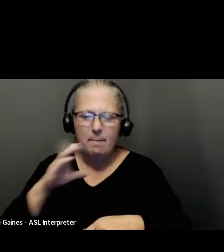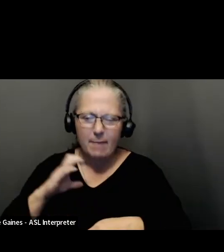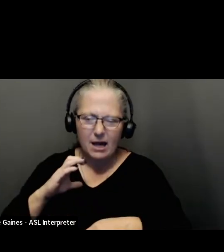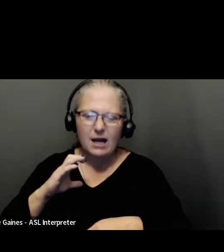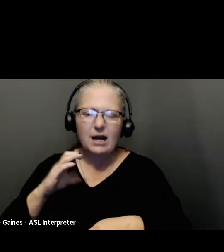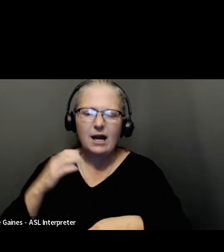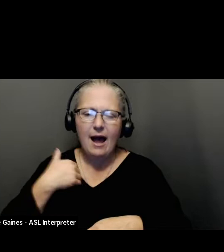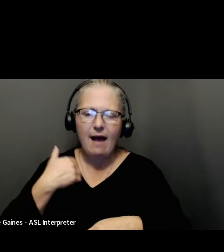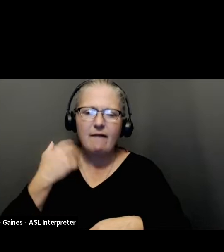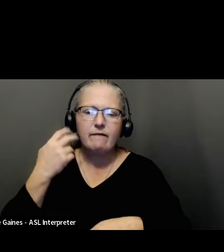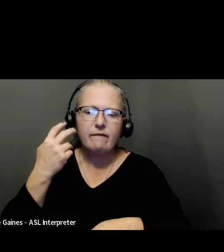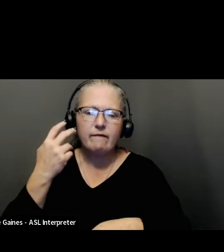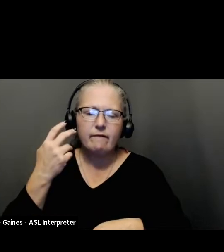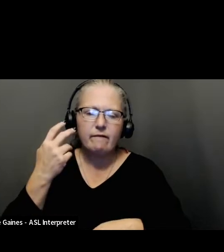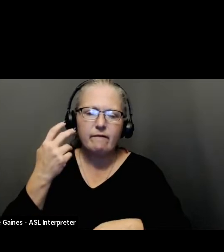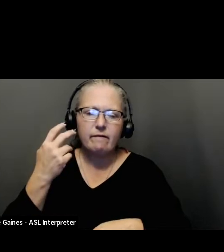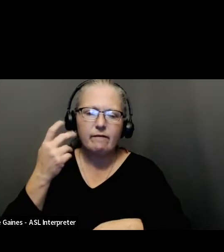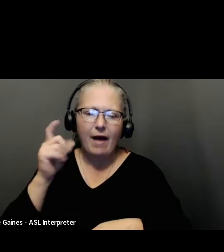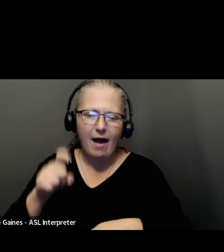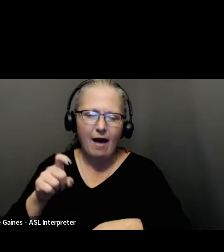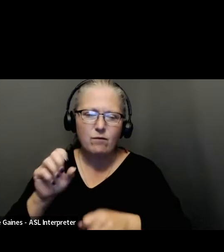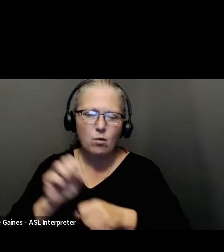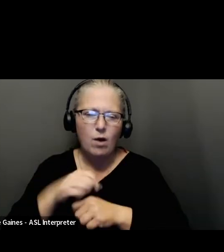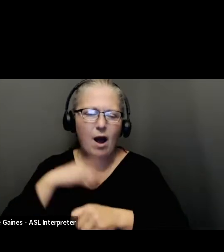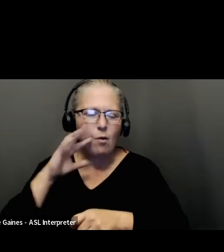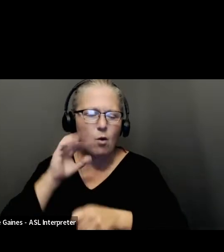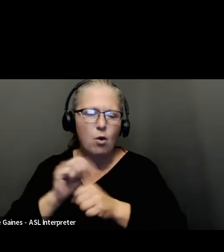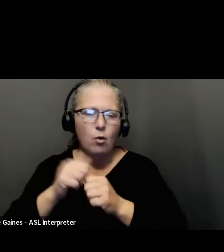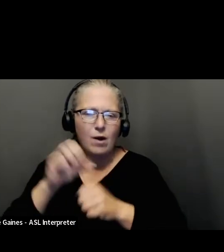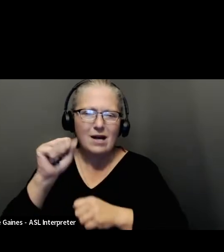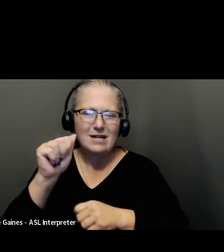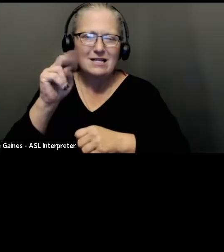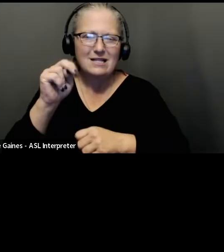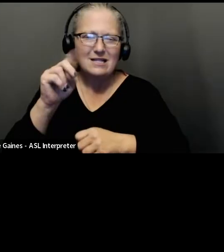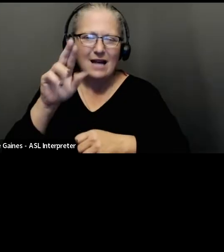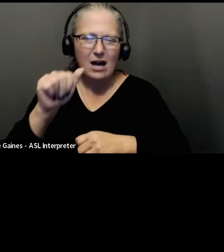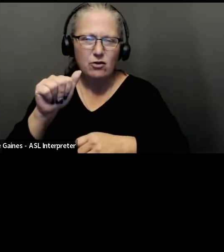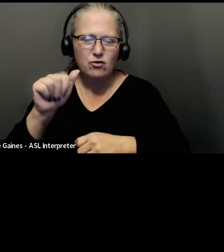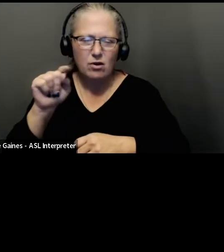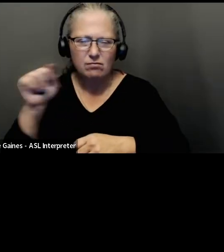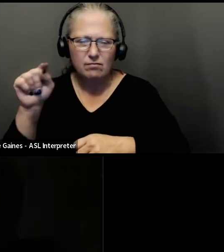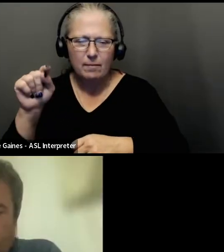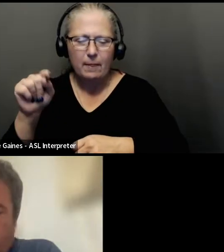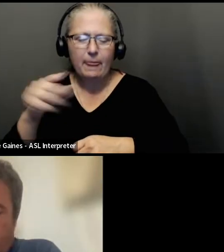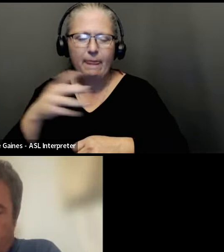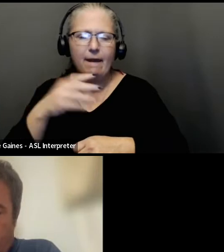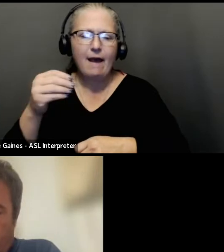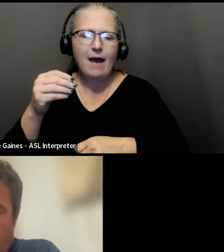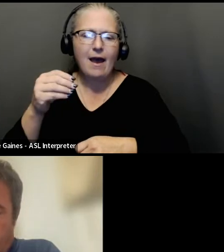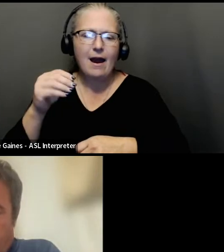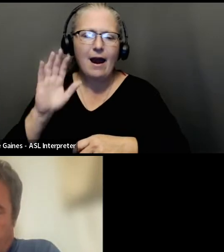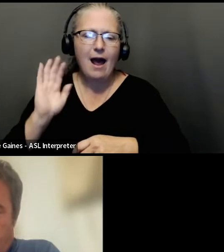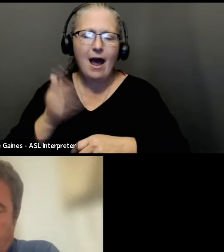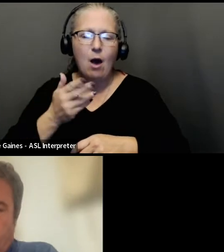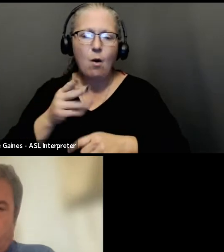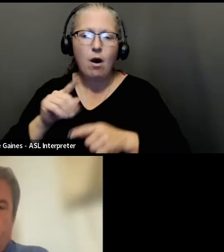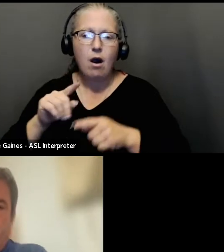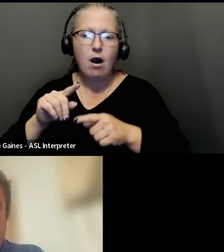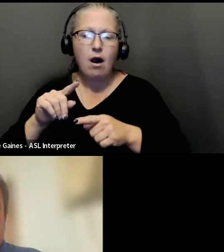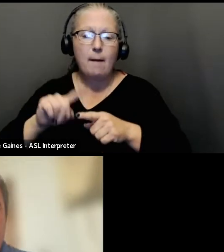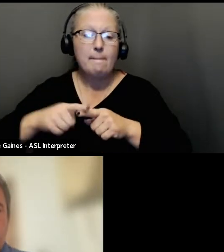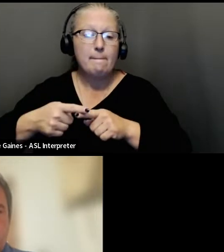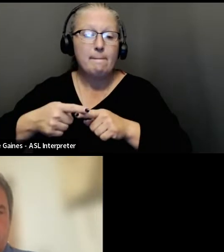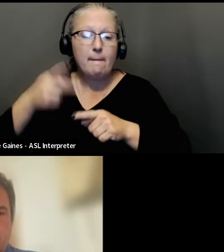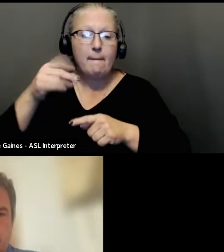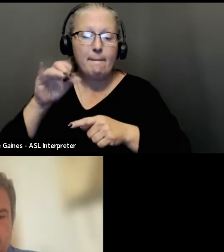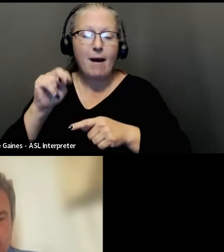has to get to work. I'm going to be working with Sandra Fewer on that. And then our pilot program for reclass,